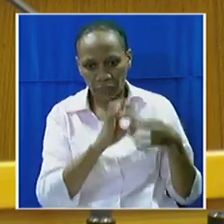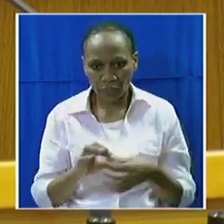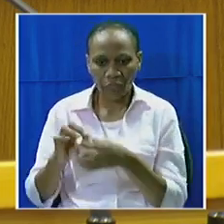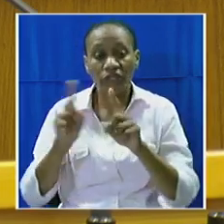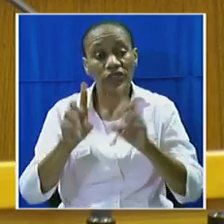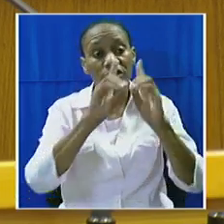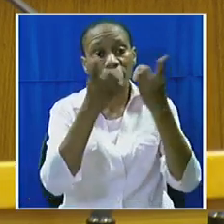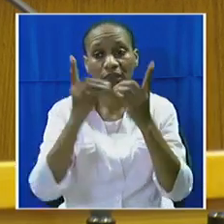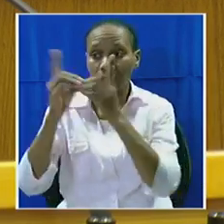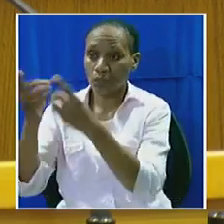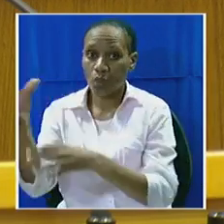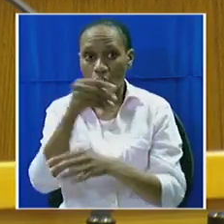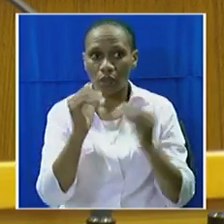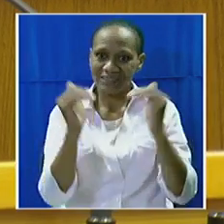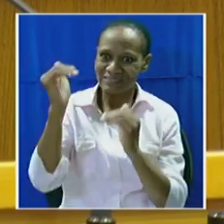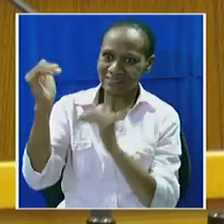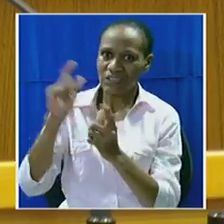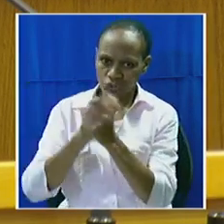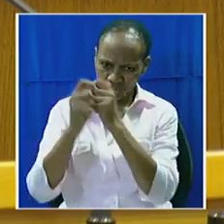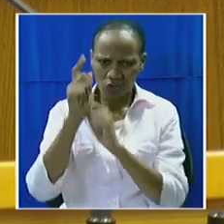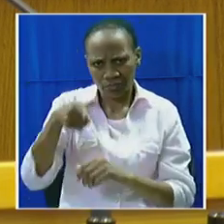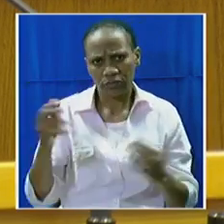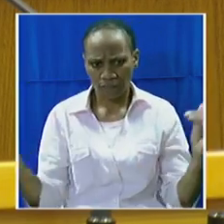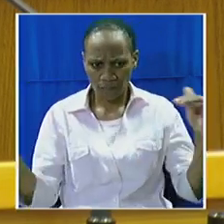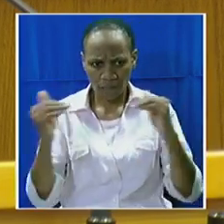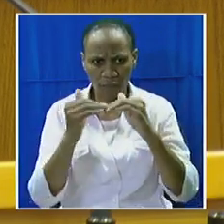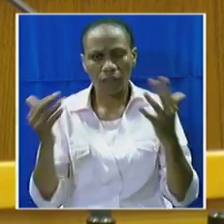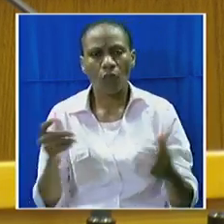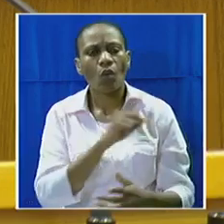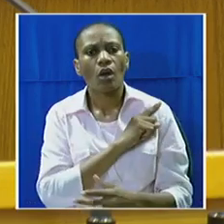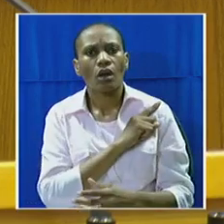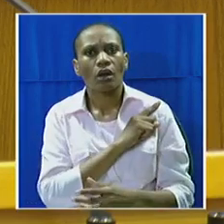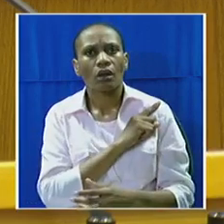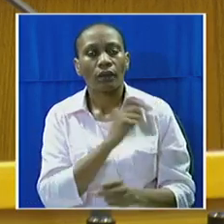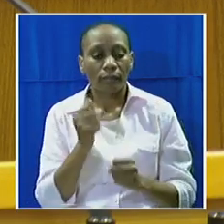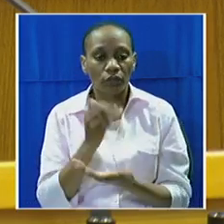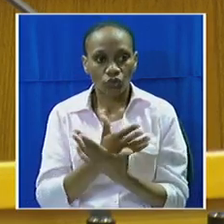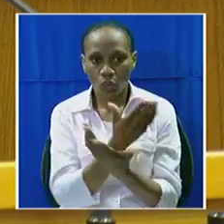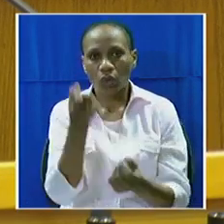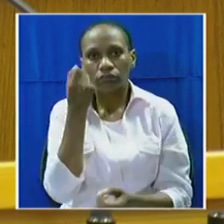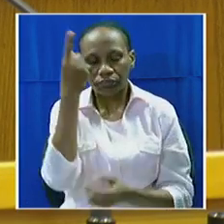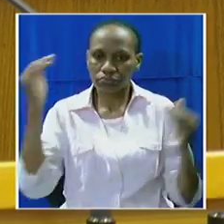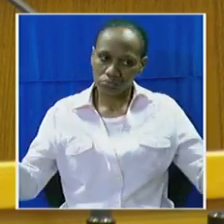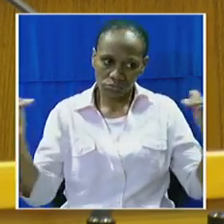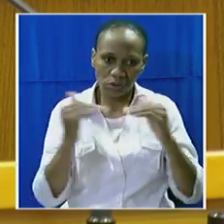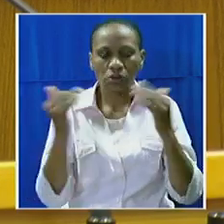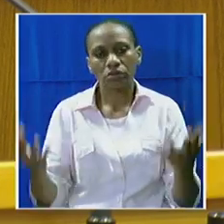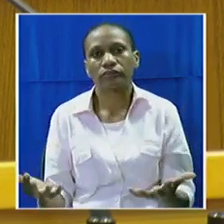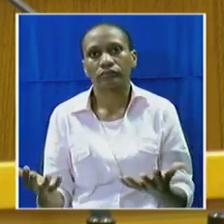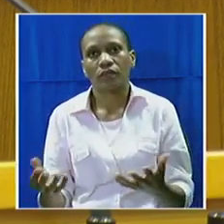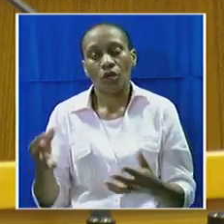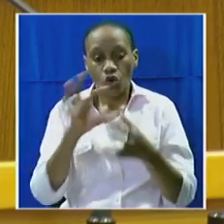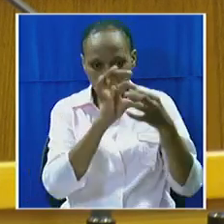departments and agencies of government so that we dismiss of the myth of misunderstanding. Cooperative